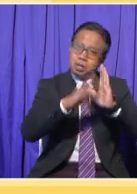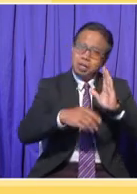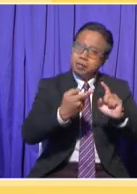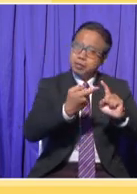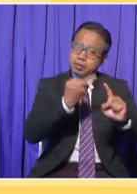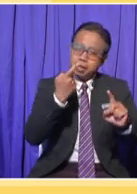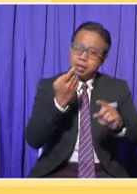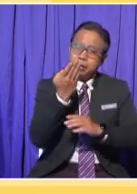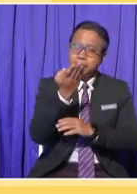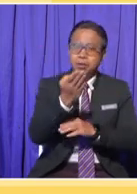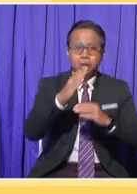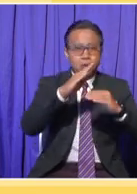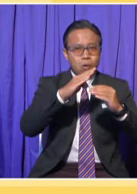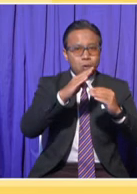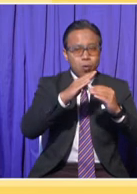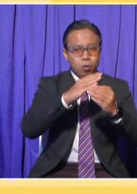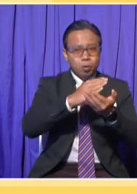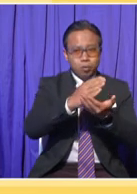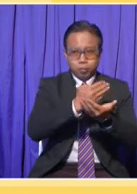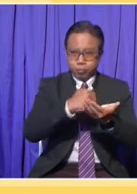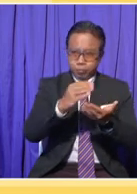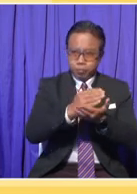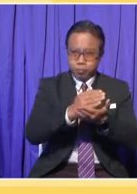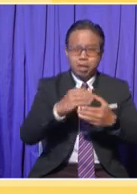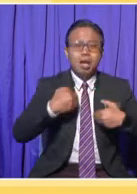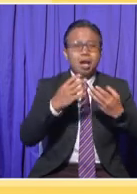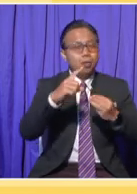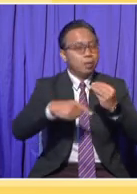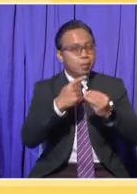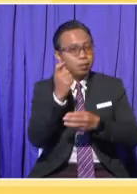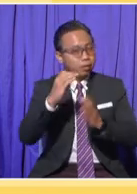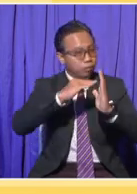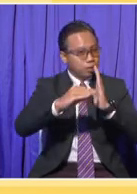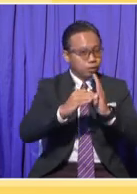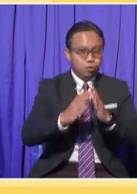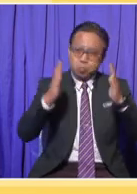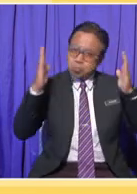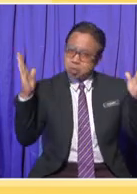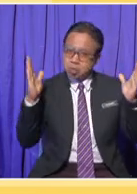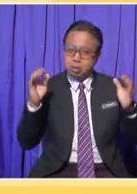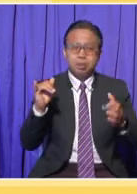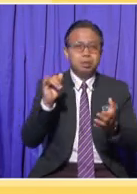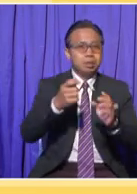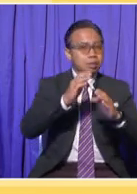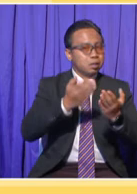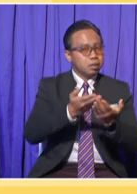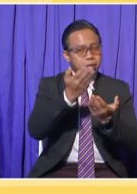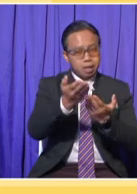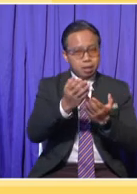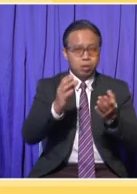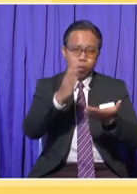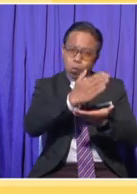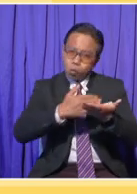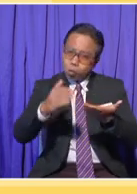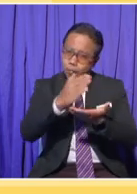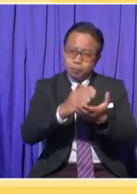whole. But how about when the fraction is bigger than a whole? Take a look at